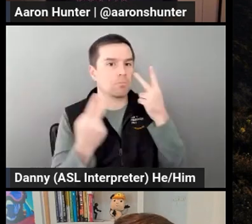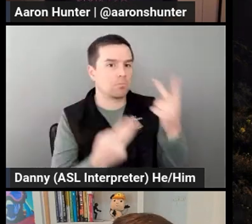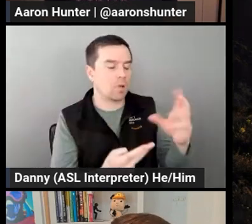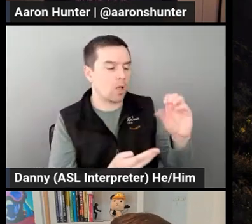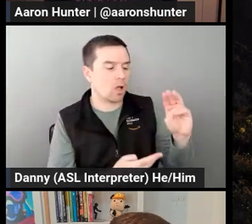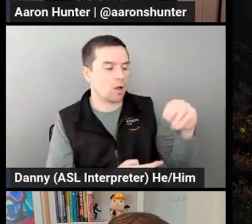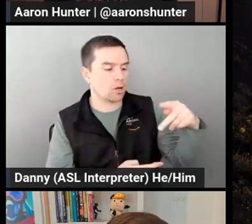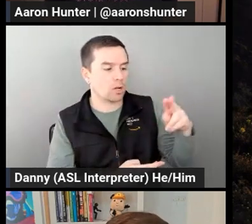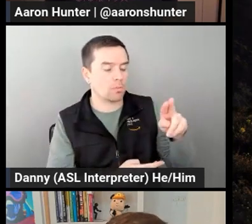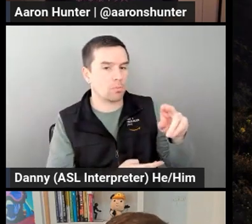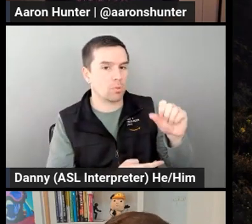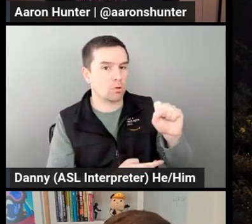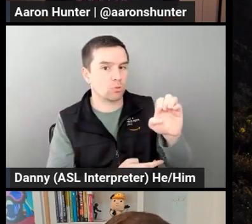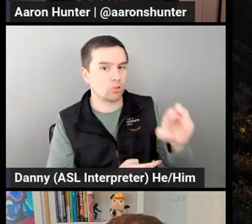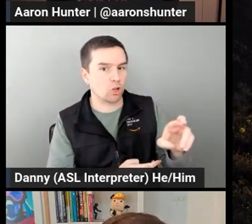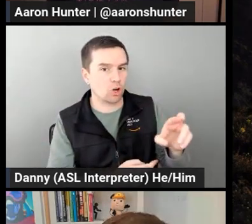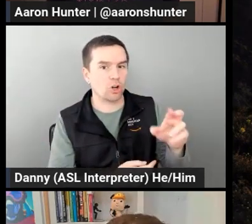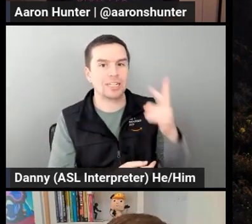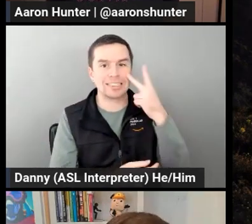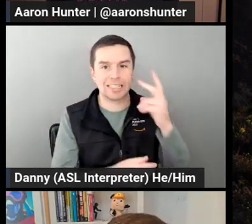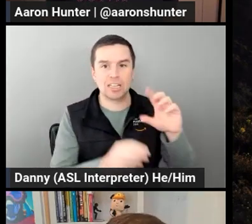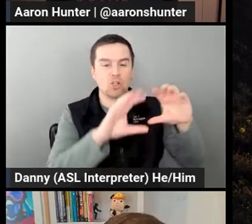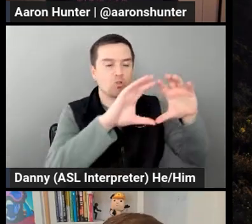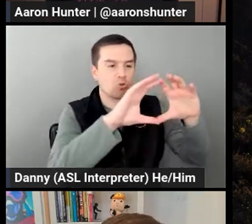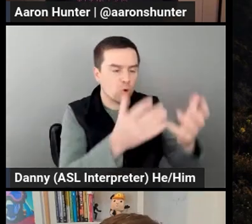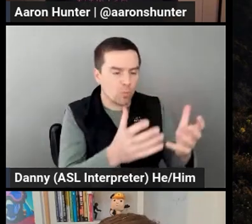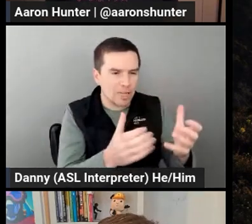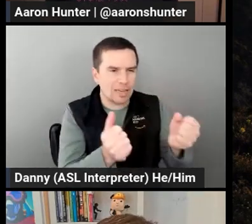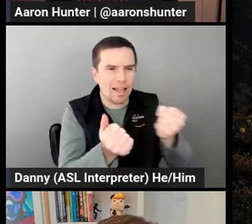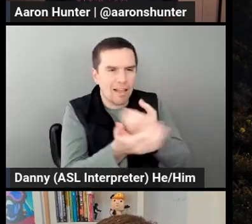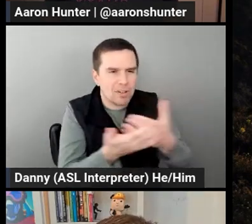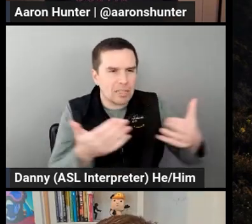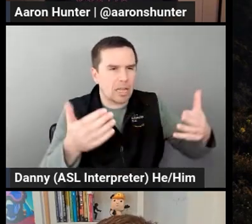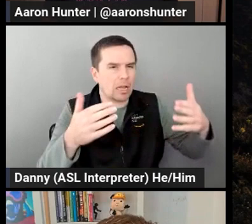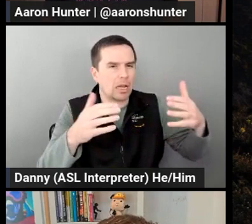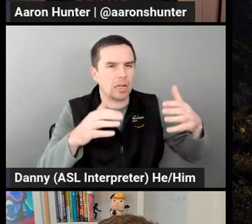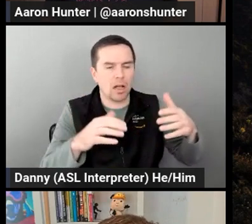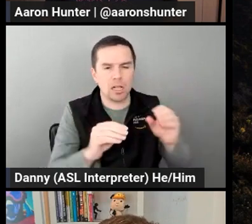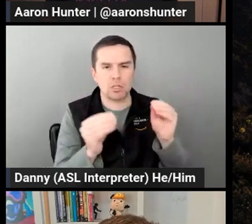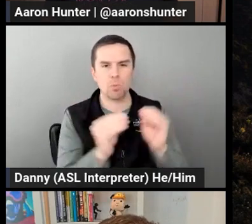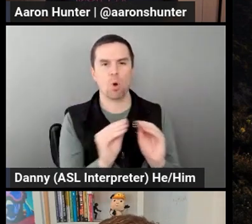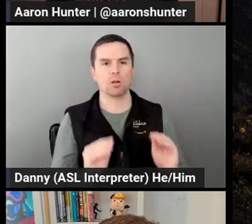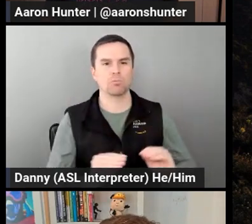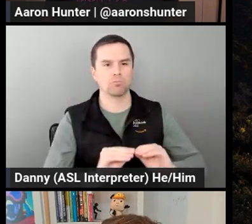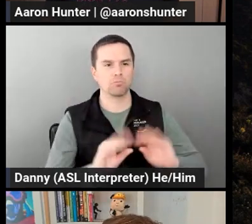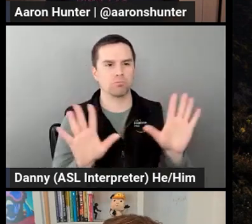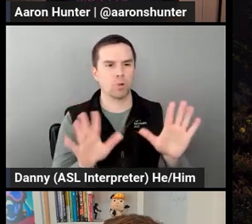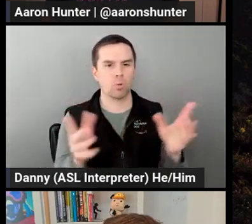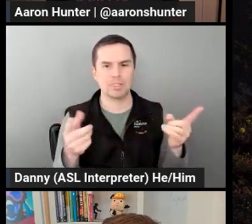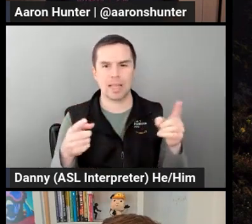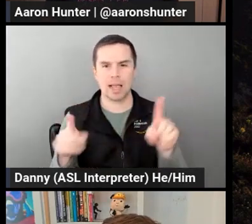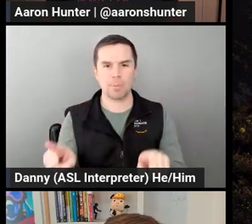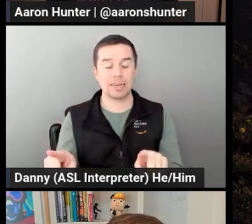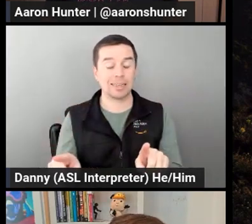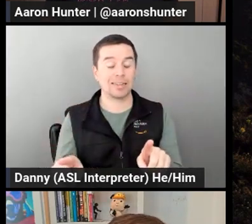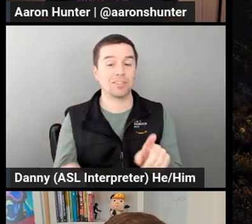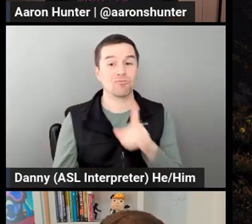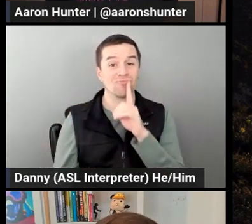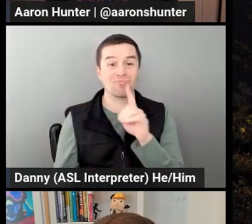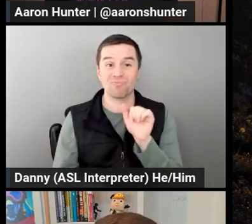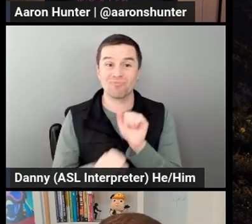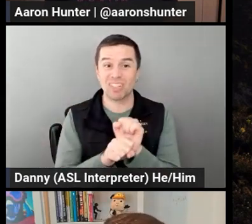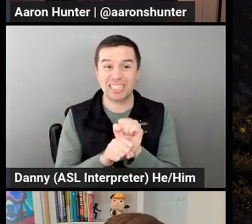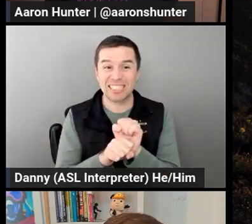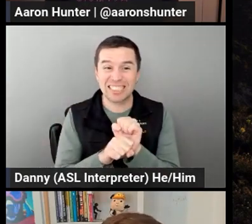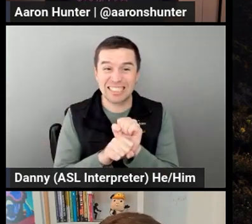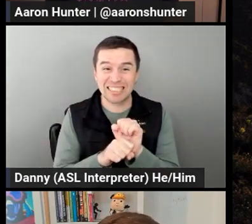it, all the grouping, etc., all the connections. It's just so much more apparent what's going on. And it's almost like, and I guess in a sense it is, I